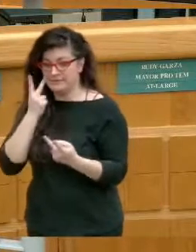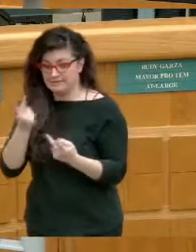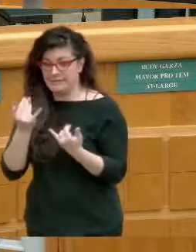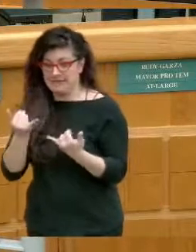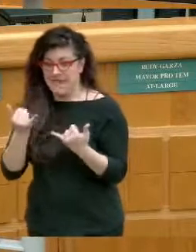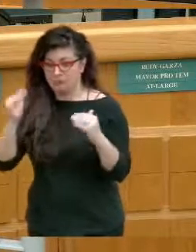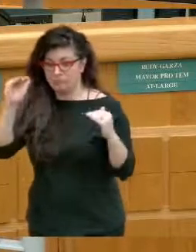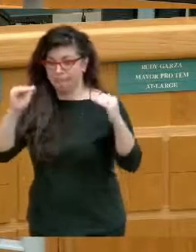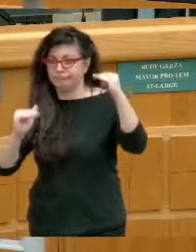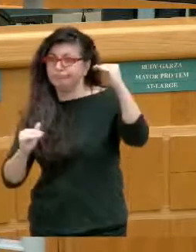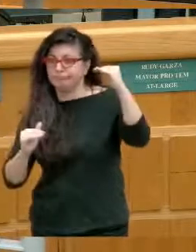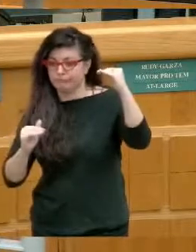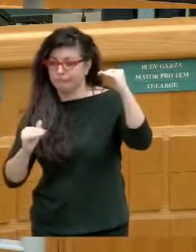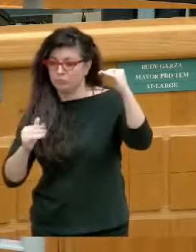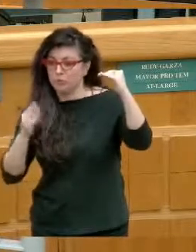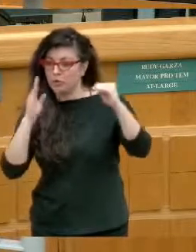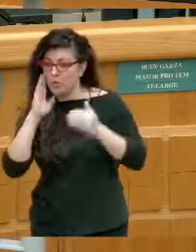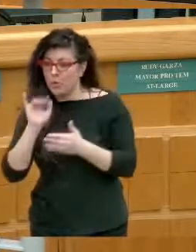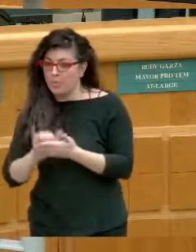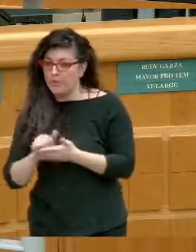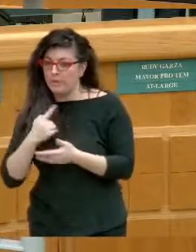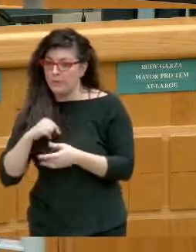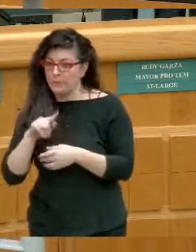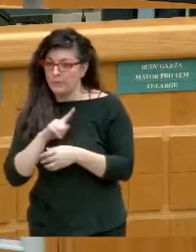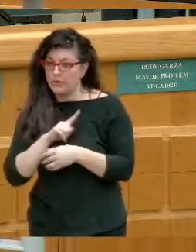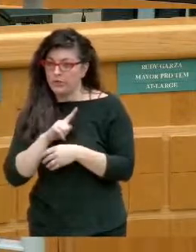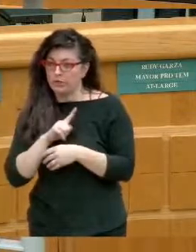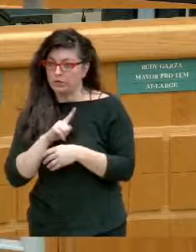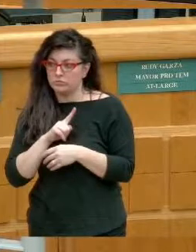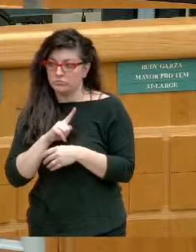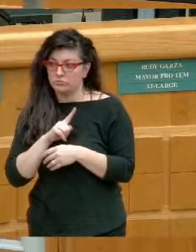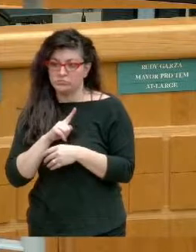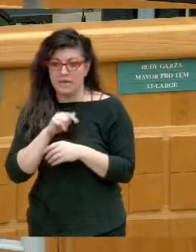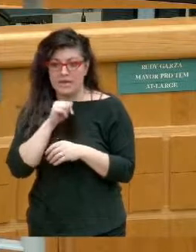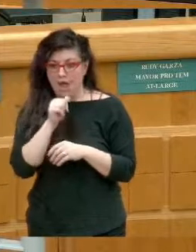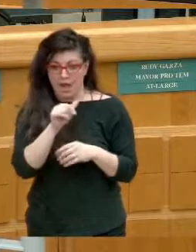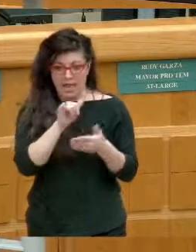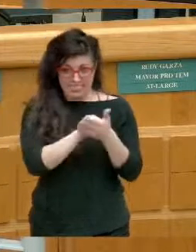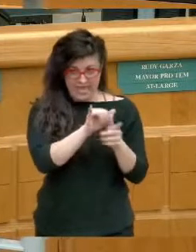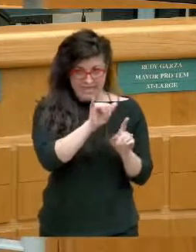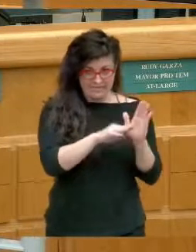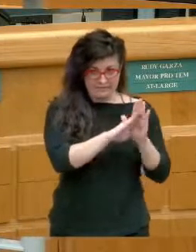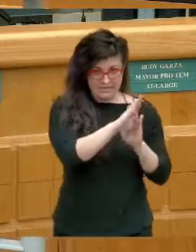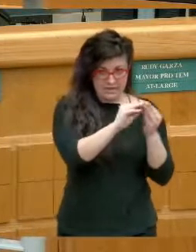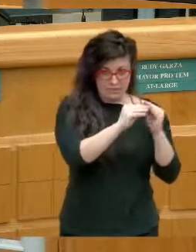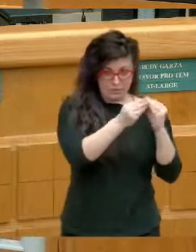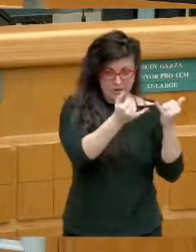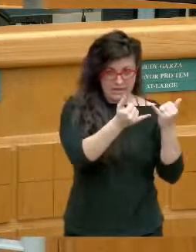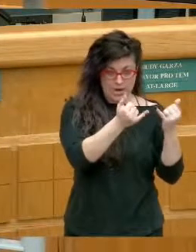what this projection is. So we can know that we're not here right now. We're somewhere